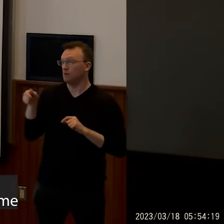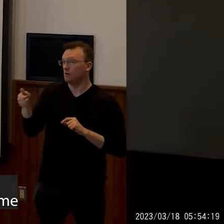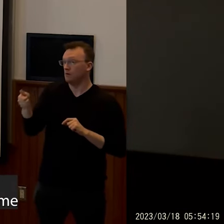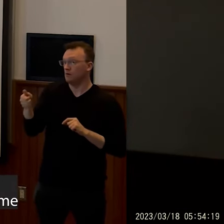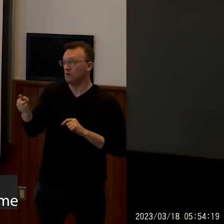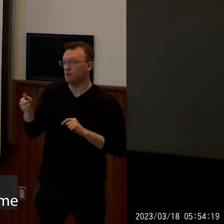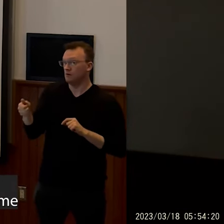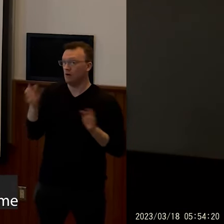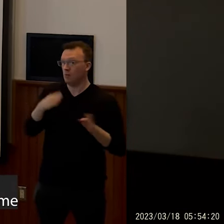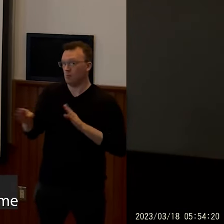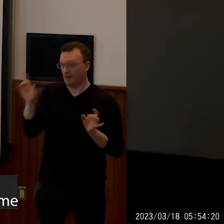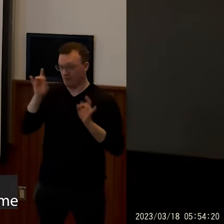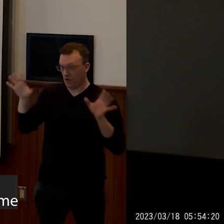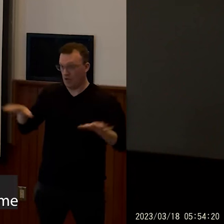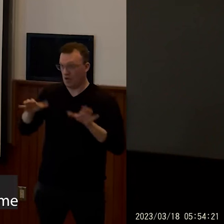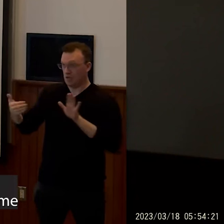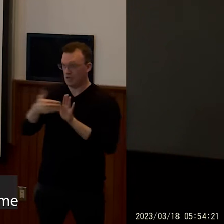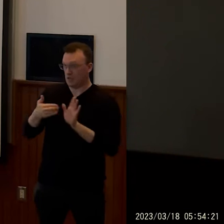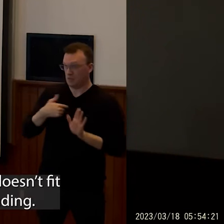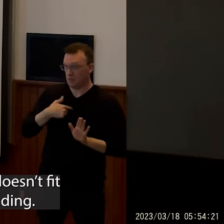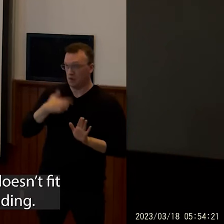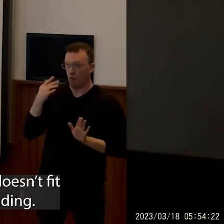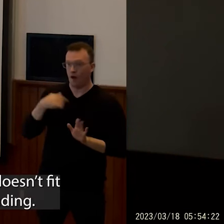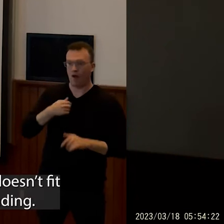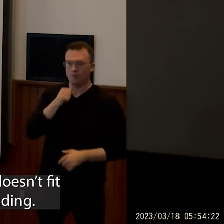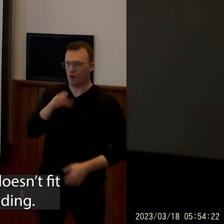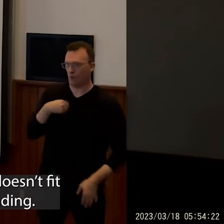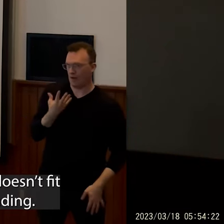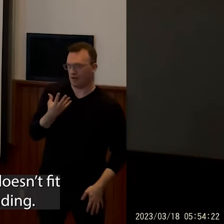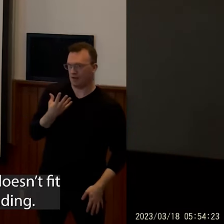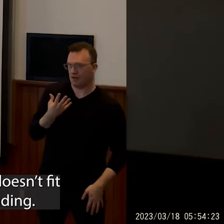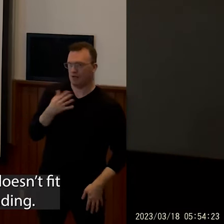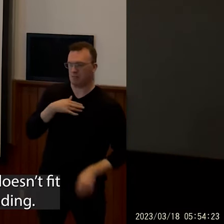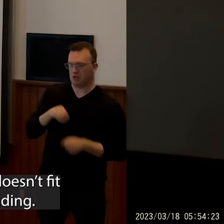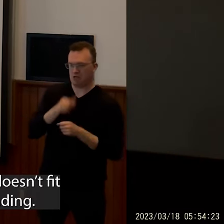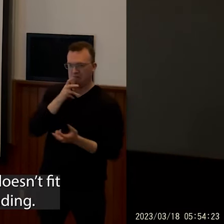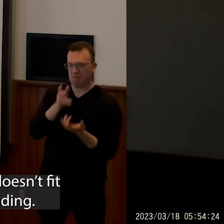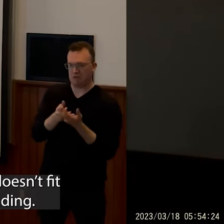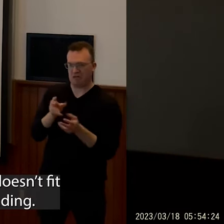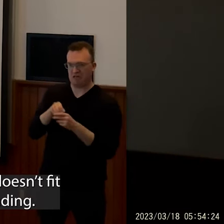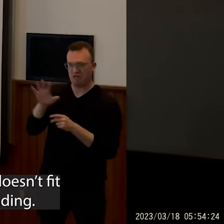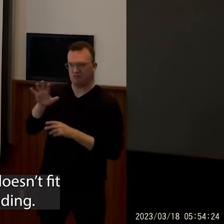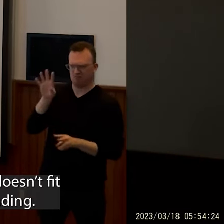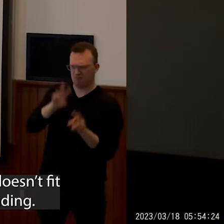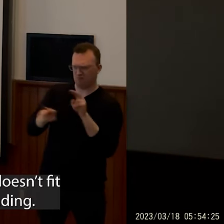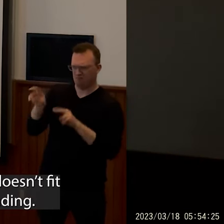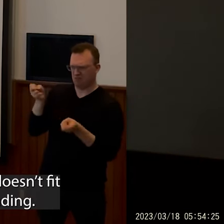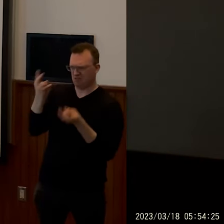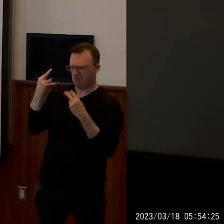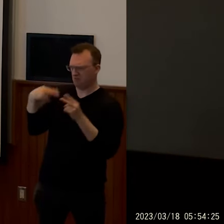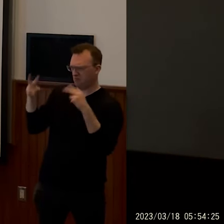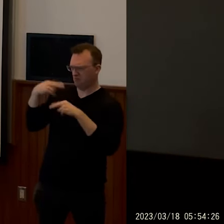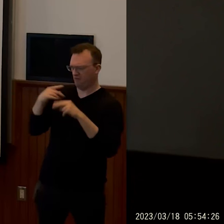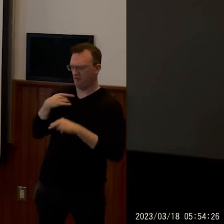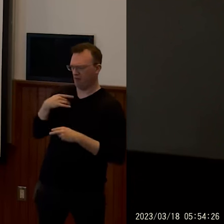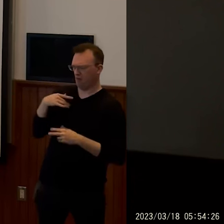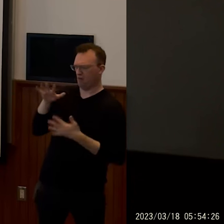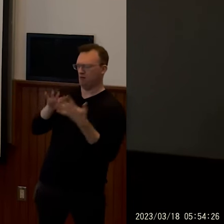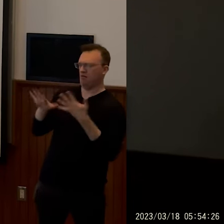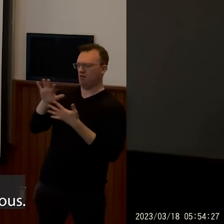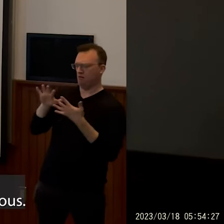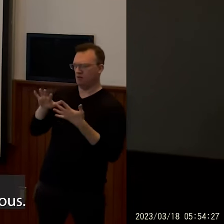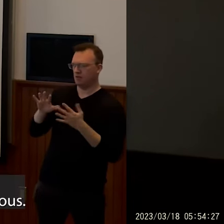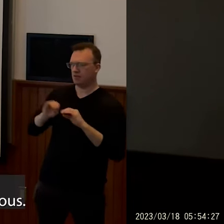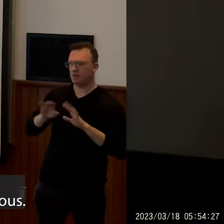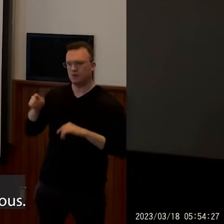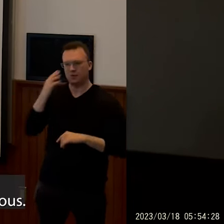waiting area is planning violent actions against me because I'm not white and my gender doesn't fit anywhere in her realm of understanding"? Of